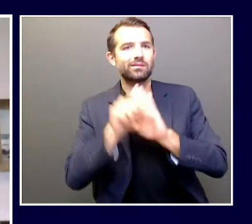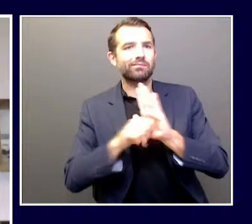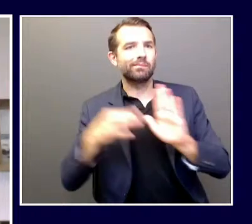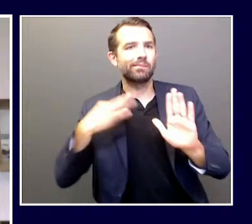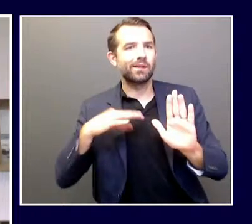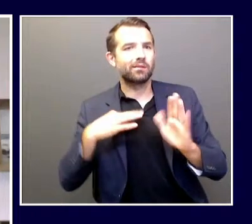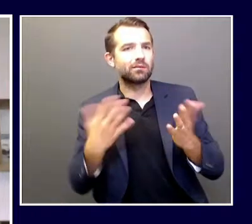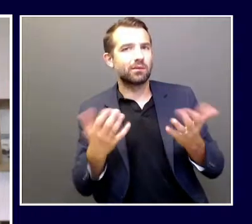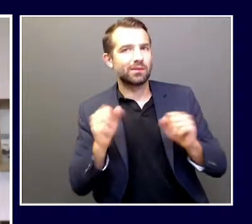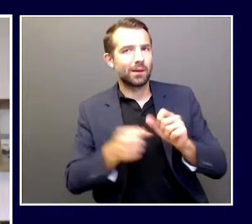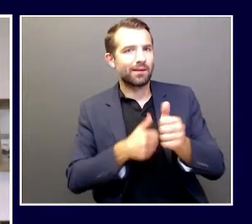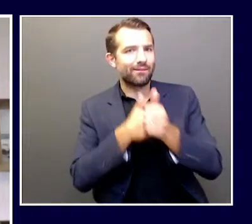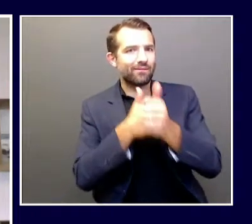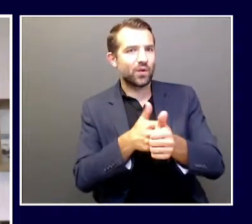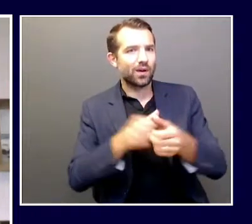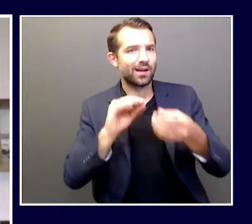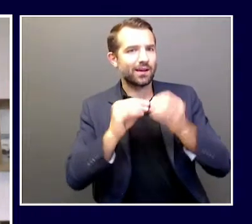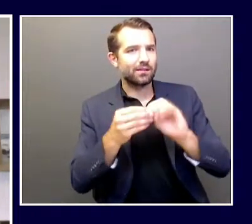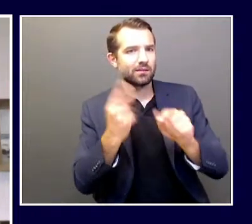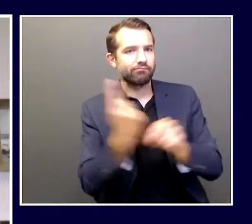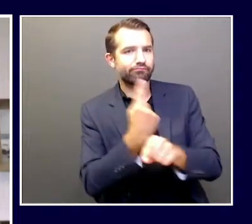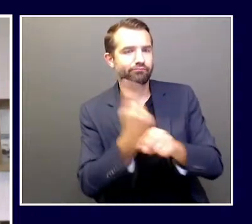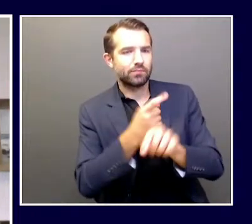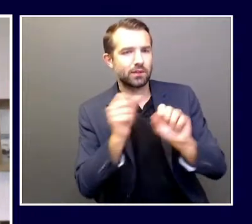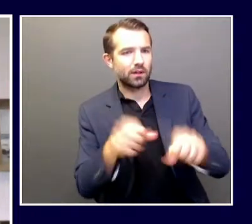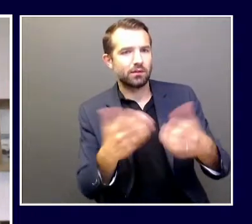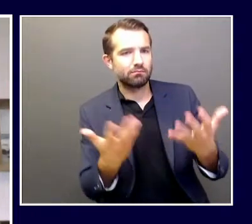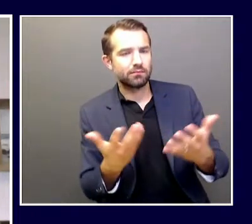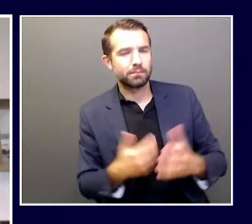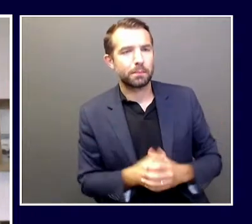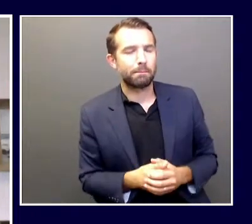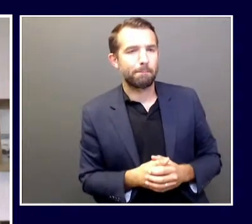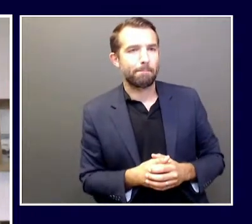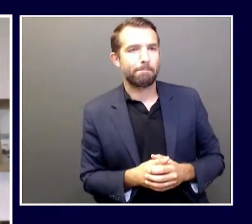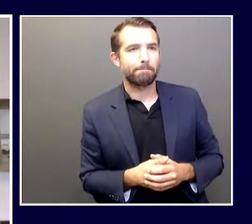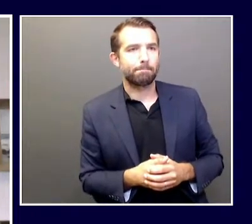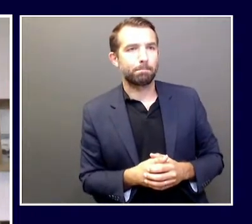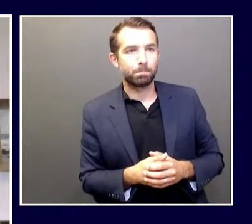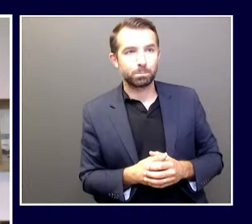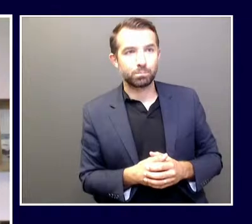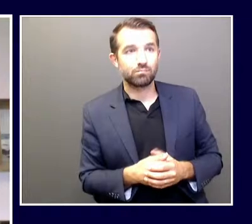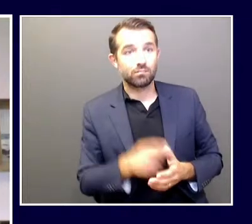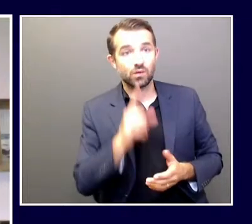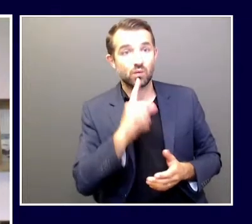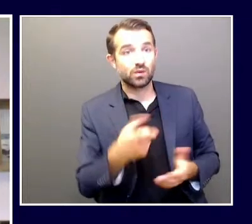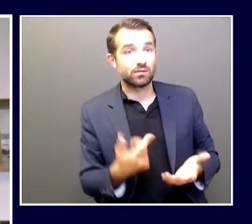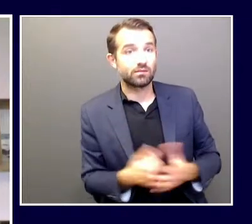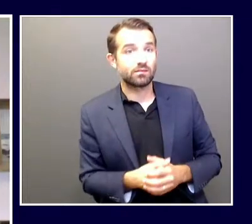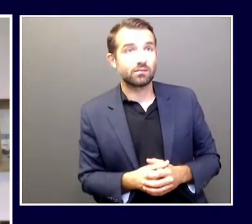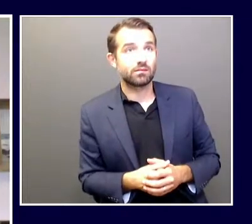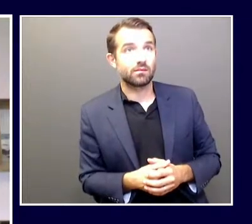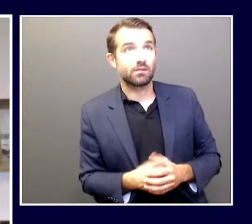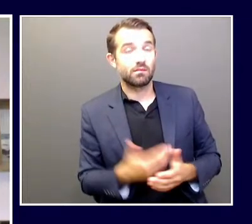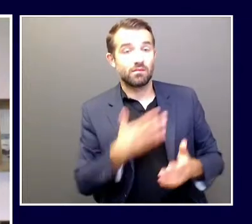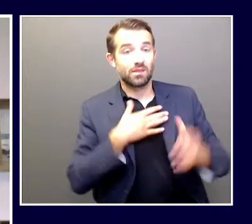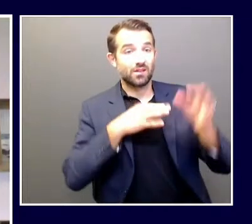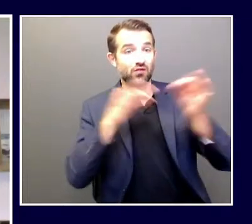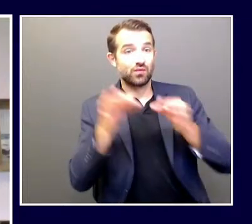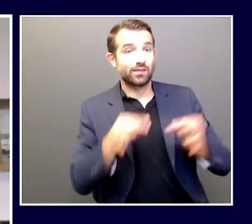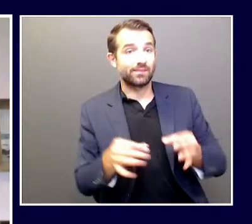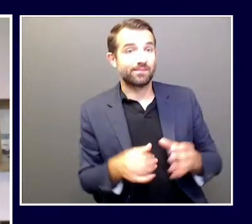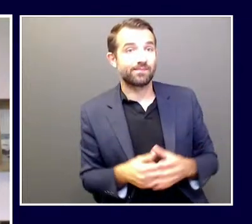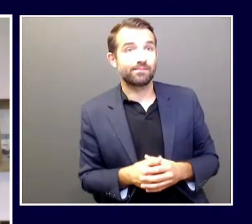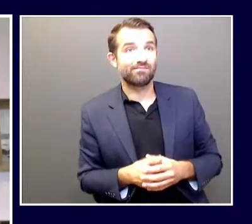I'm happy to, Caitlin. I won't veer into speculation territory, but let me give you an example